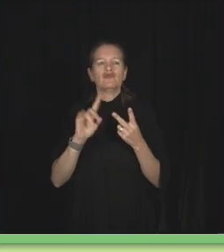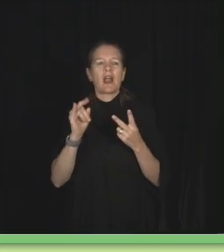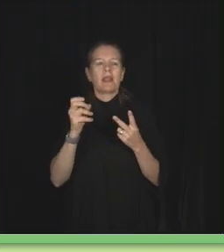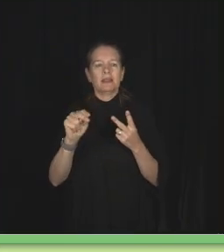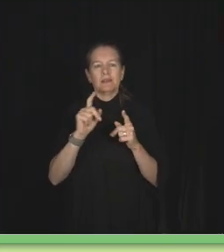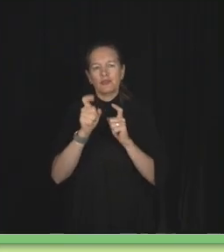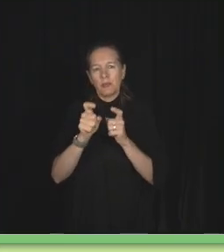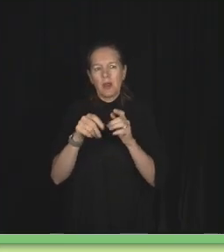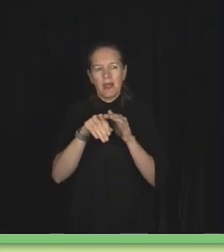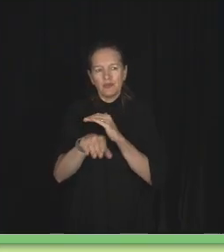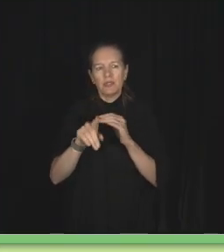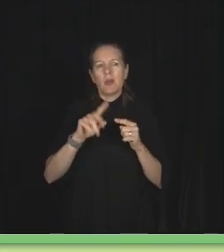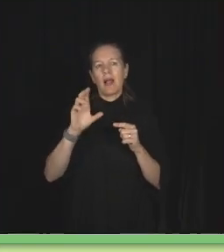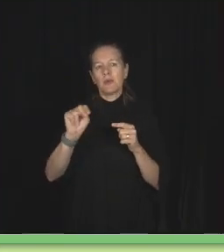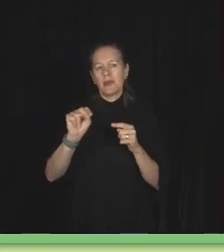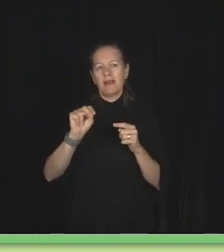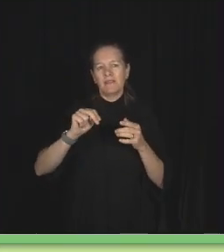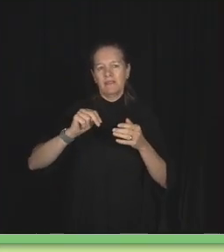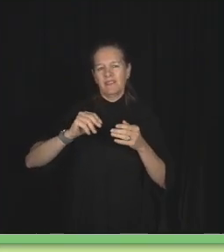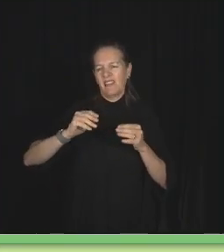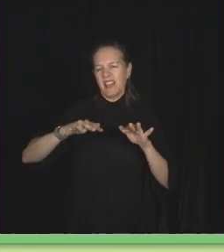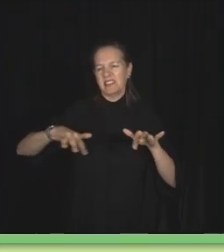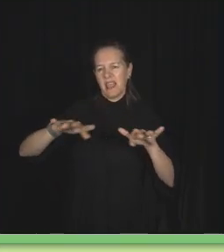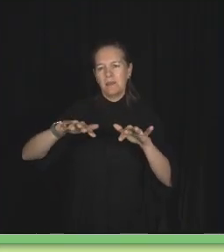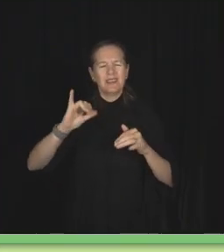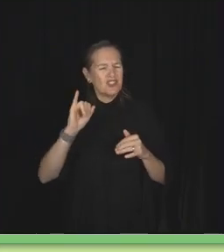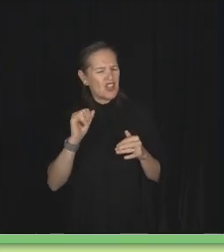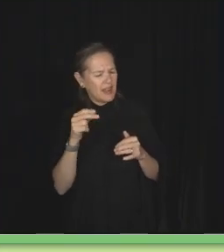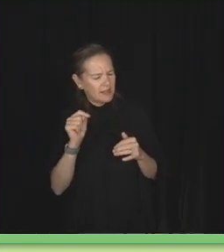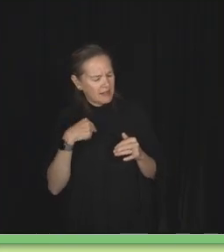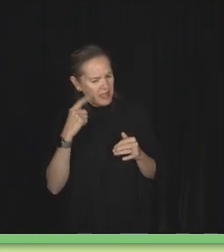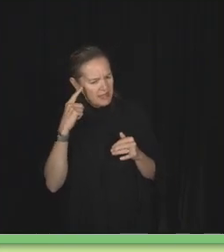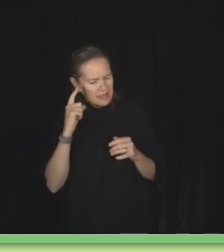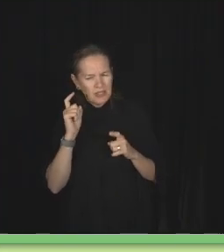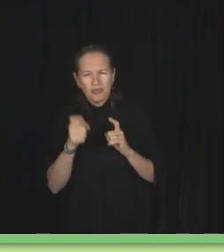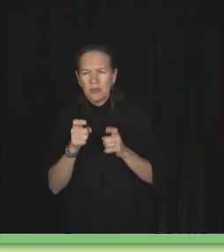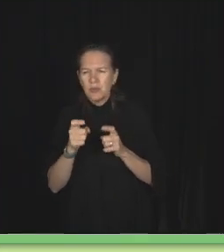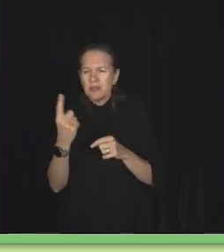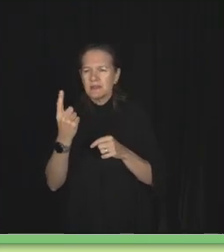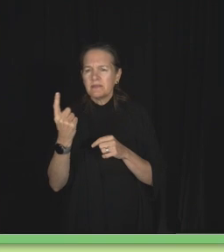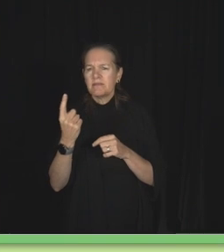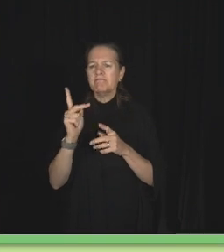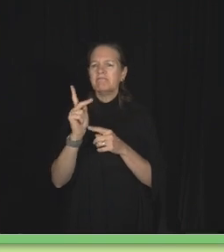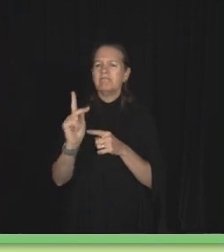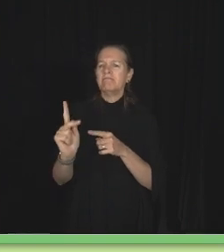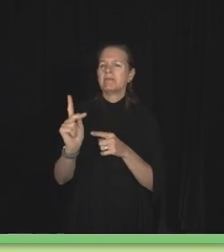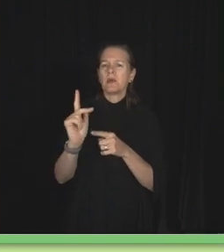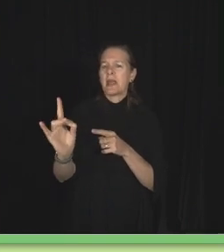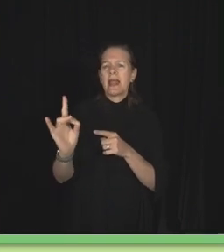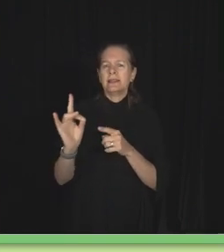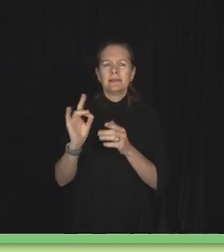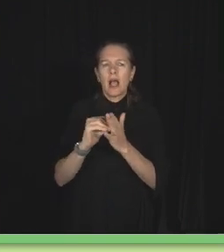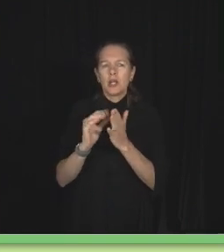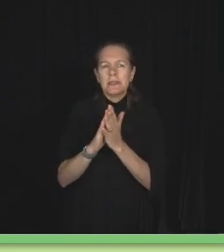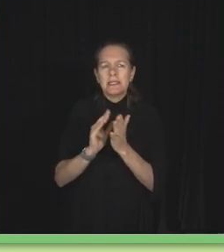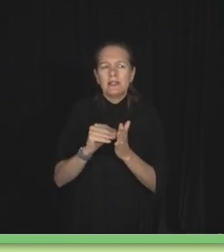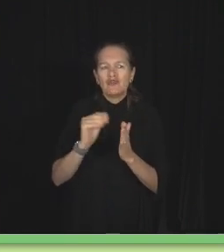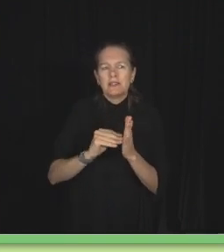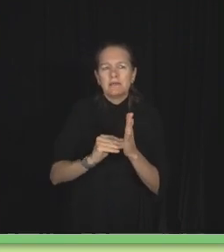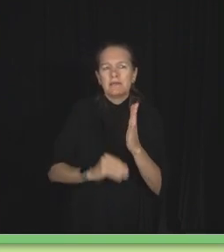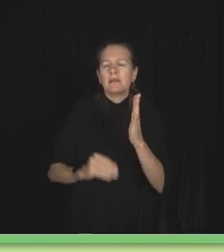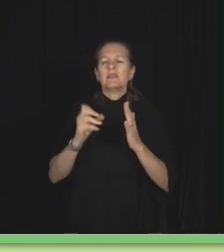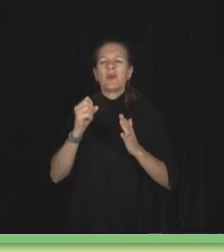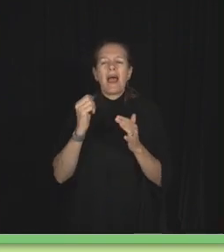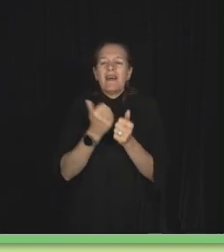landscape. Janet, I think, contributed some documentation of Kubernetes. Lynn contributed a feature. So